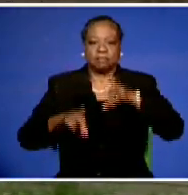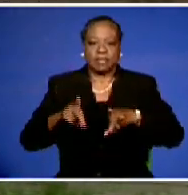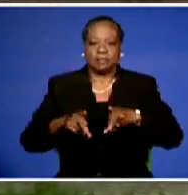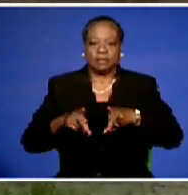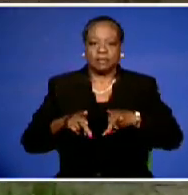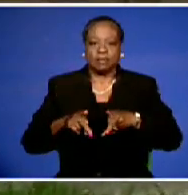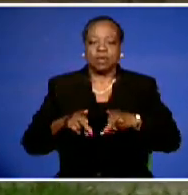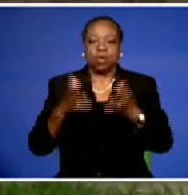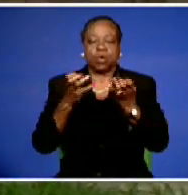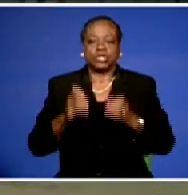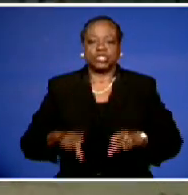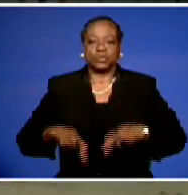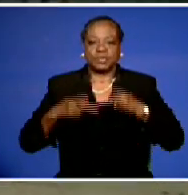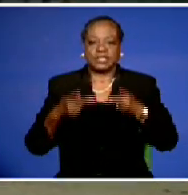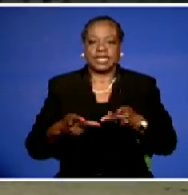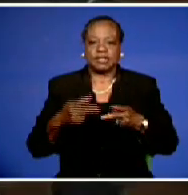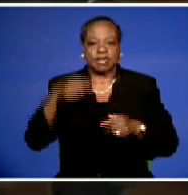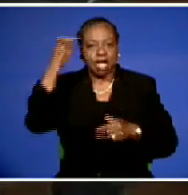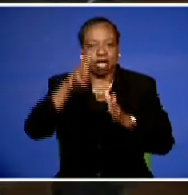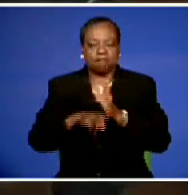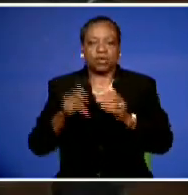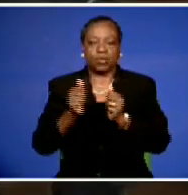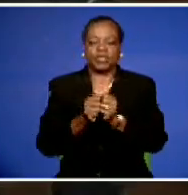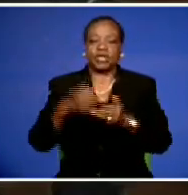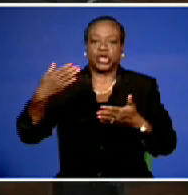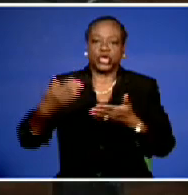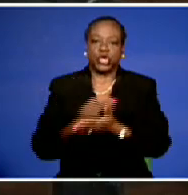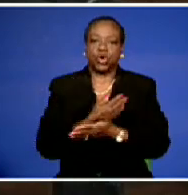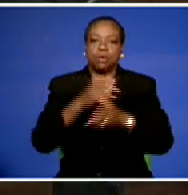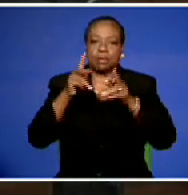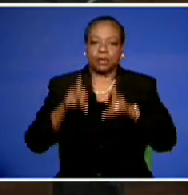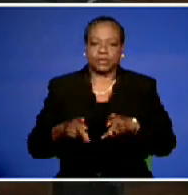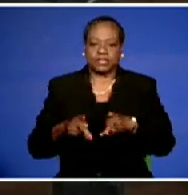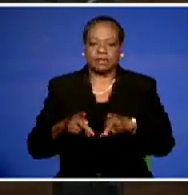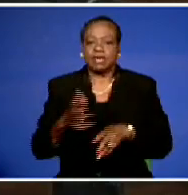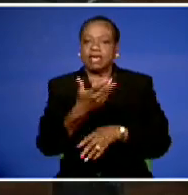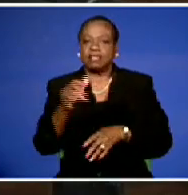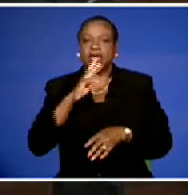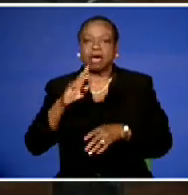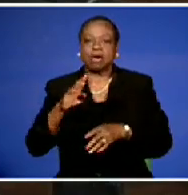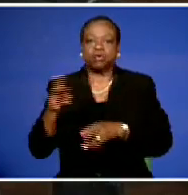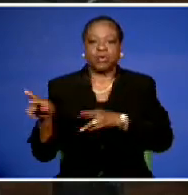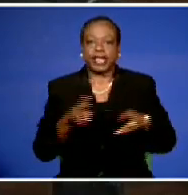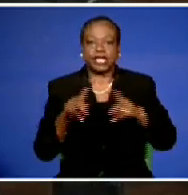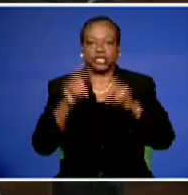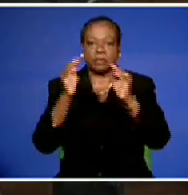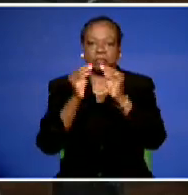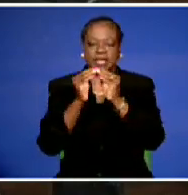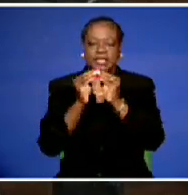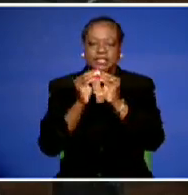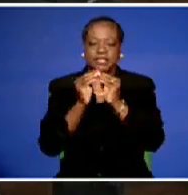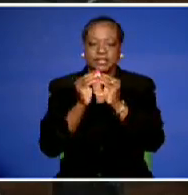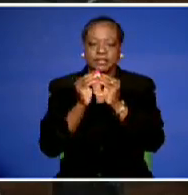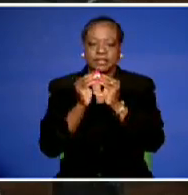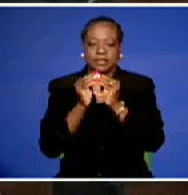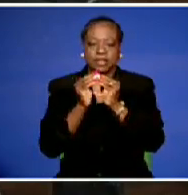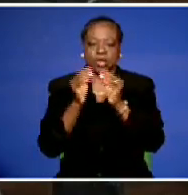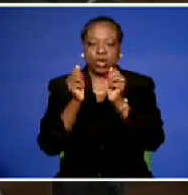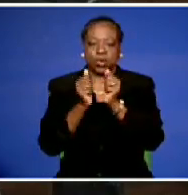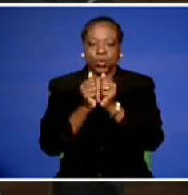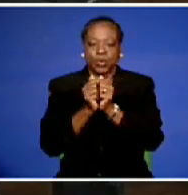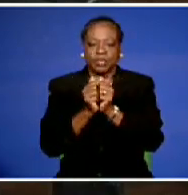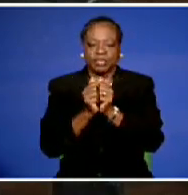present the government with a new proposal. They are willing to rebuild the shanty town with their